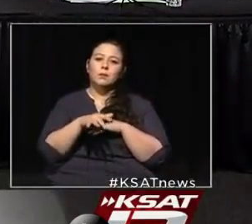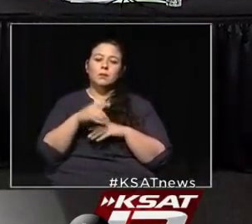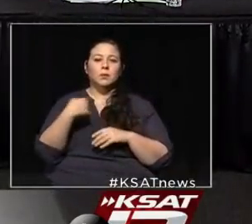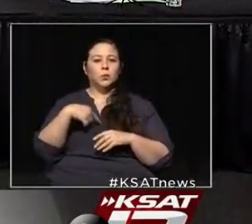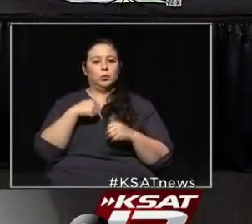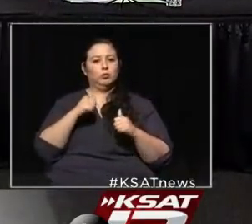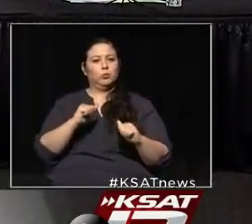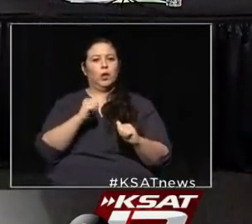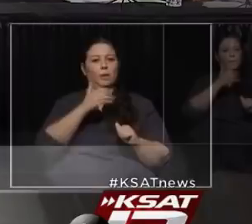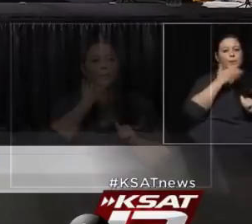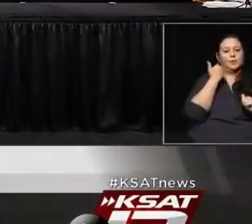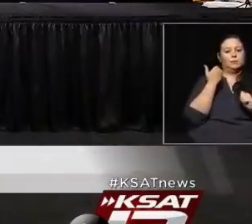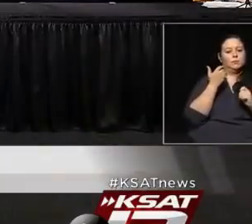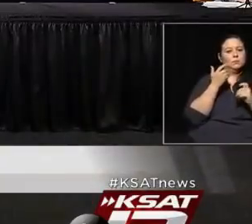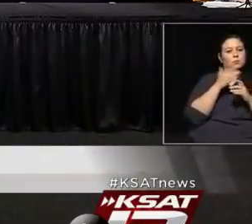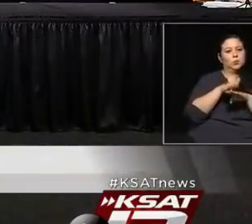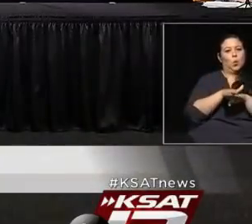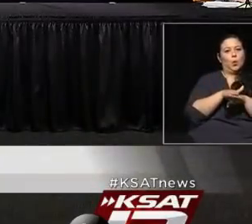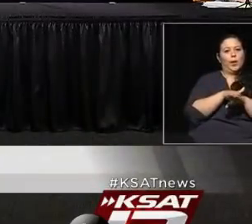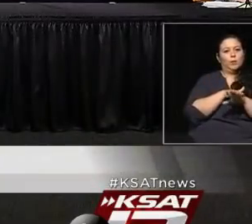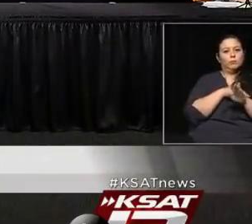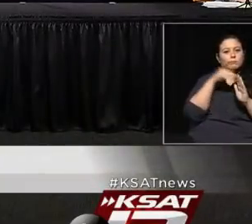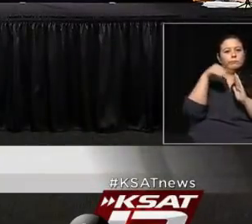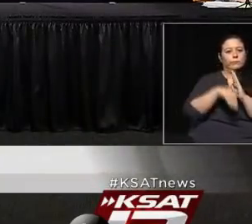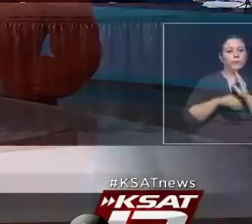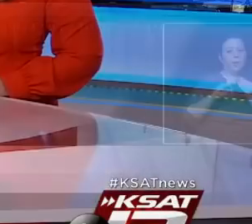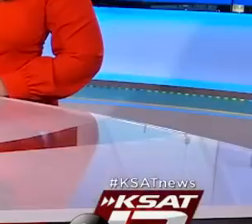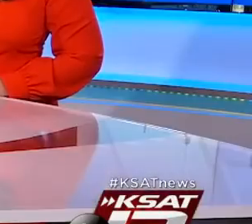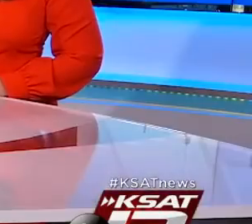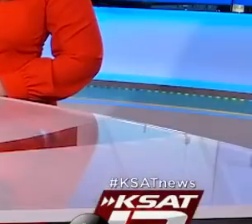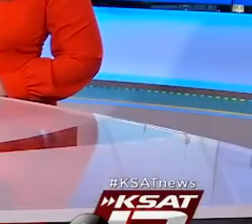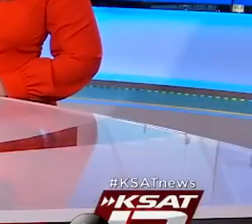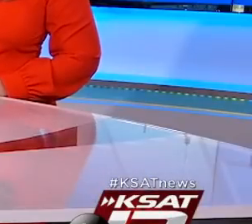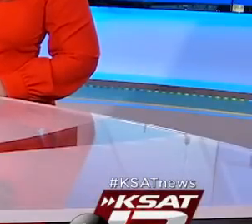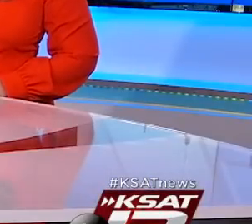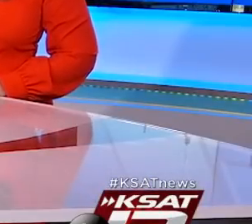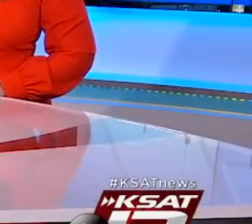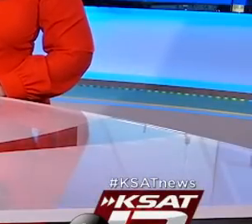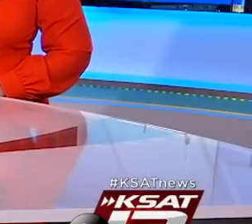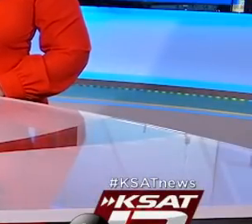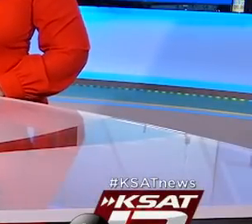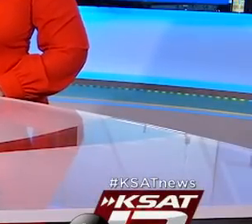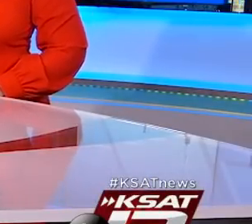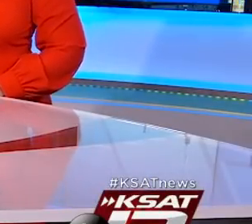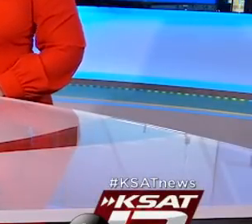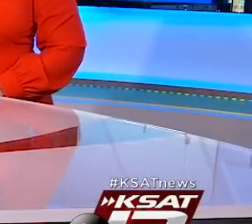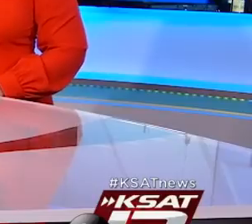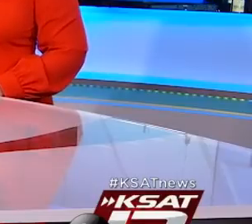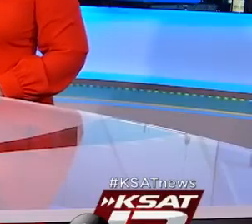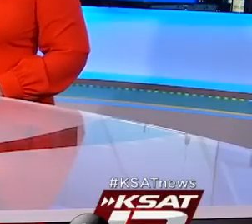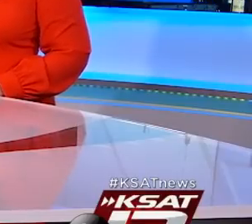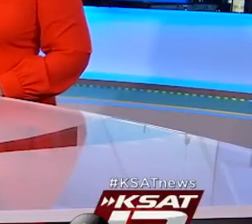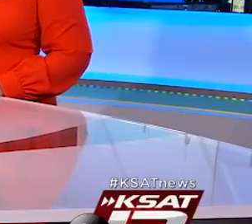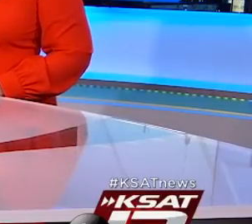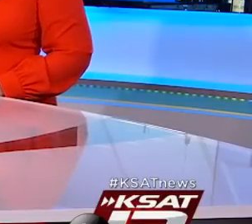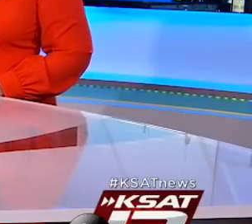part to slow it down. All right. So as we look at the numbers that the mayor and the county judge just released tonight,